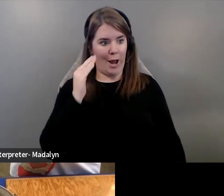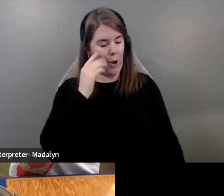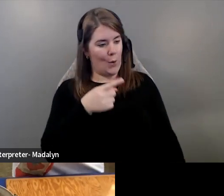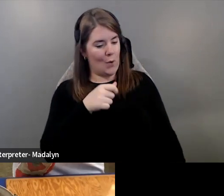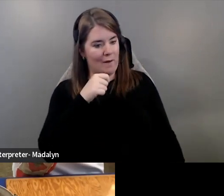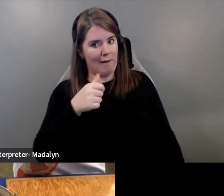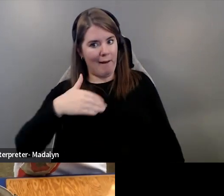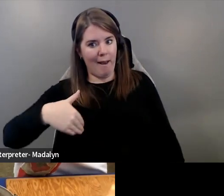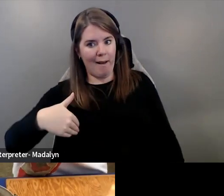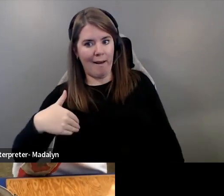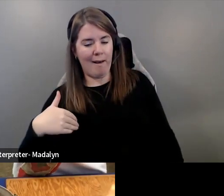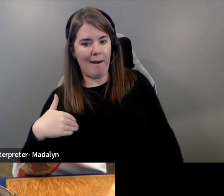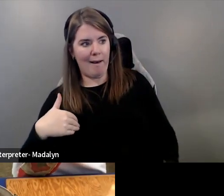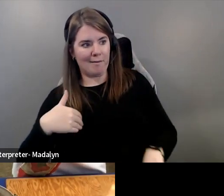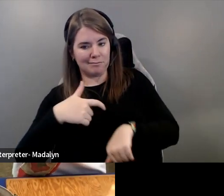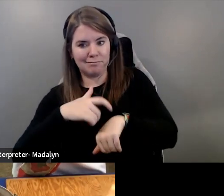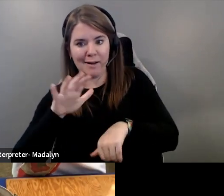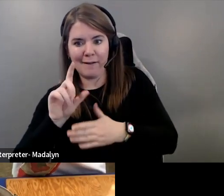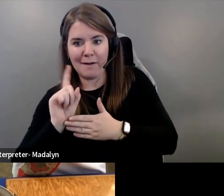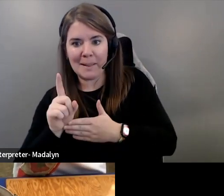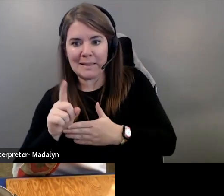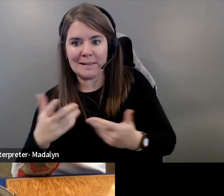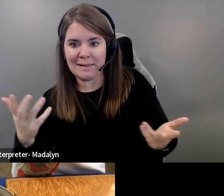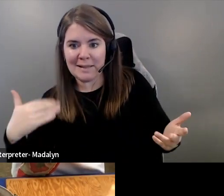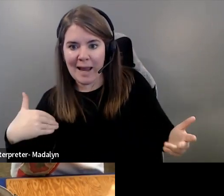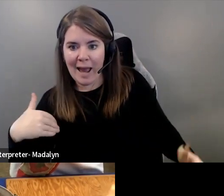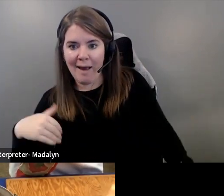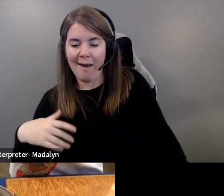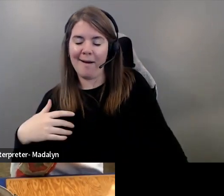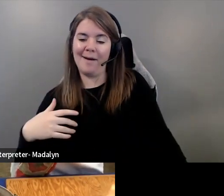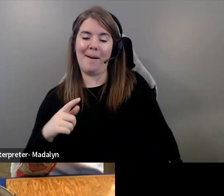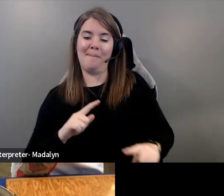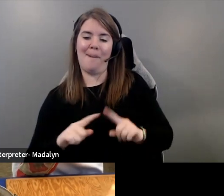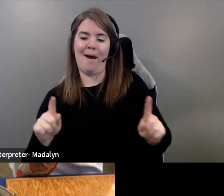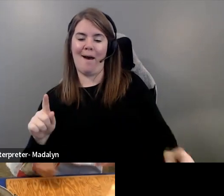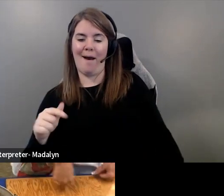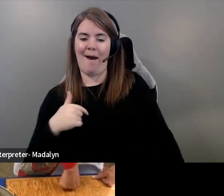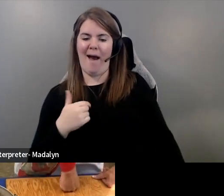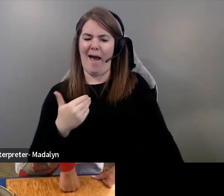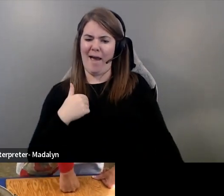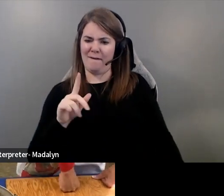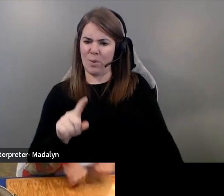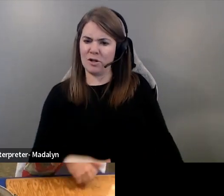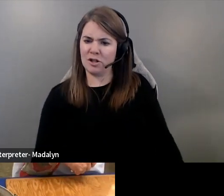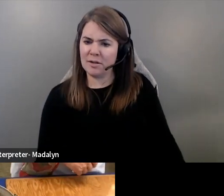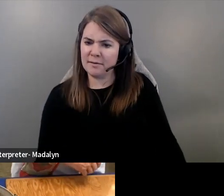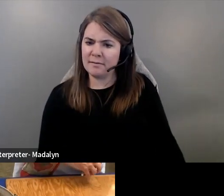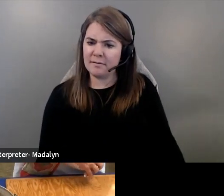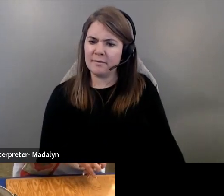the 5-minute mark just yet. But I have a question though. Okay.